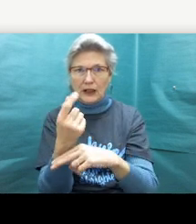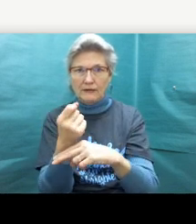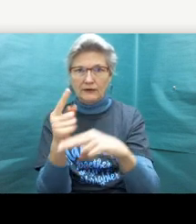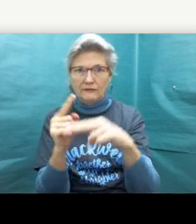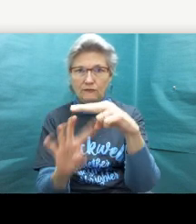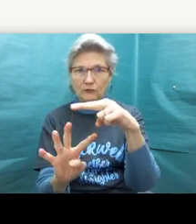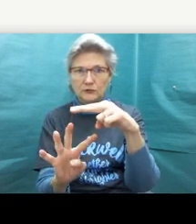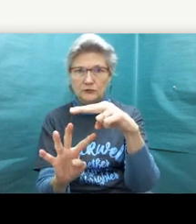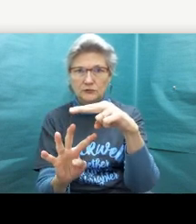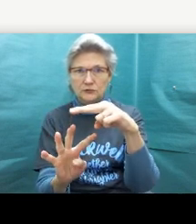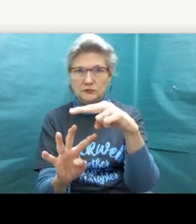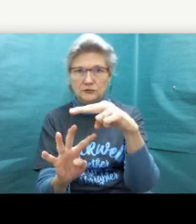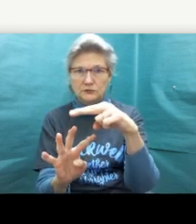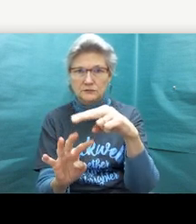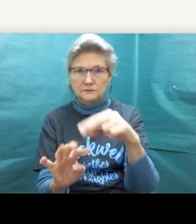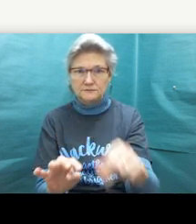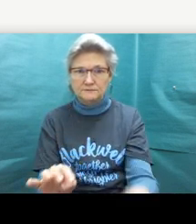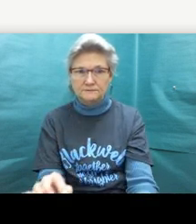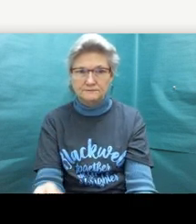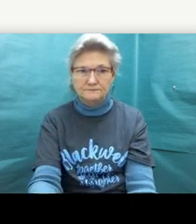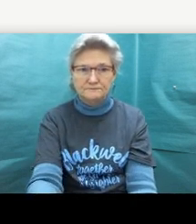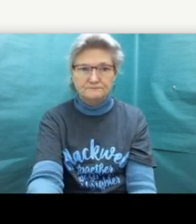fourths.